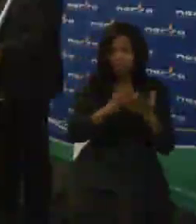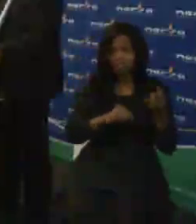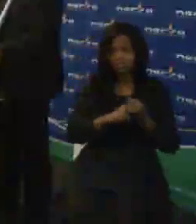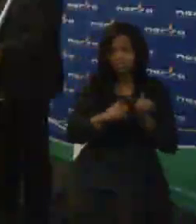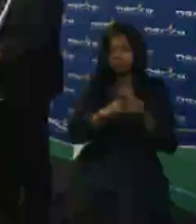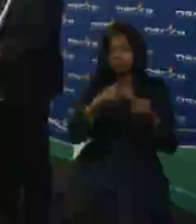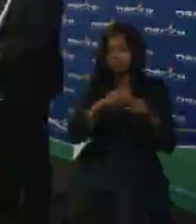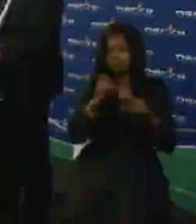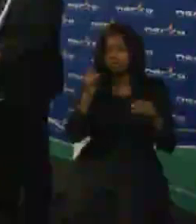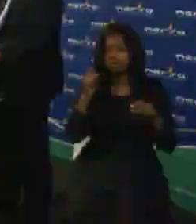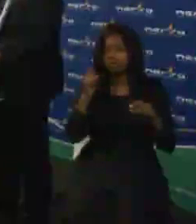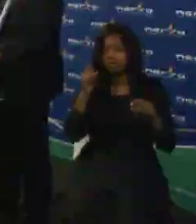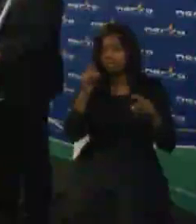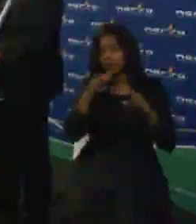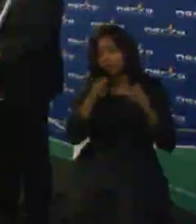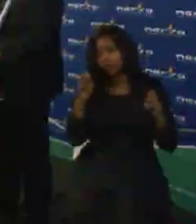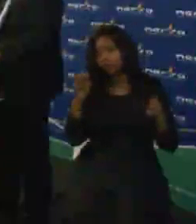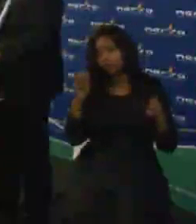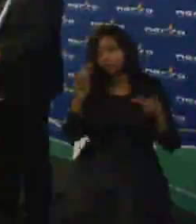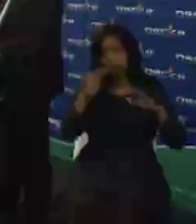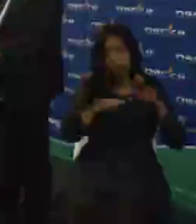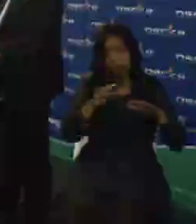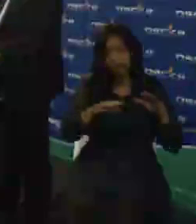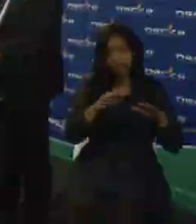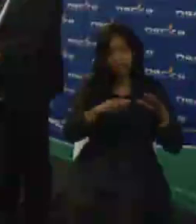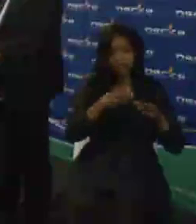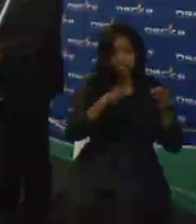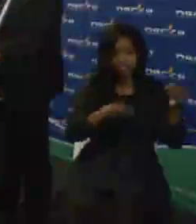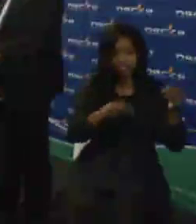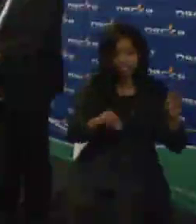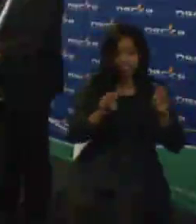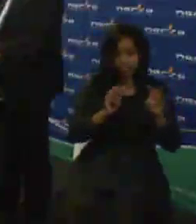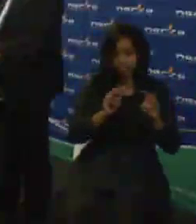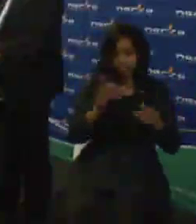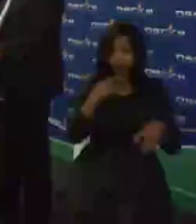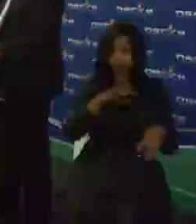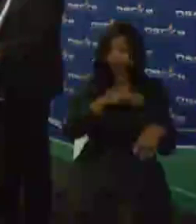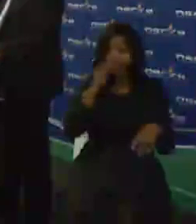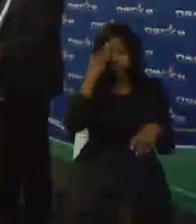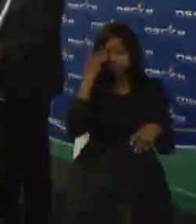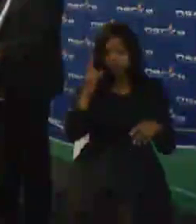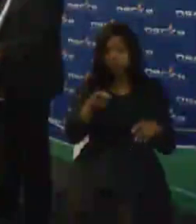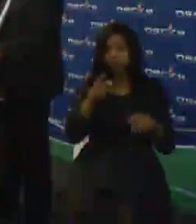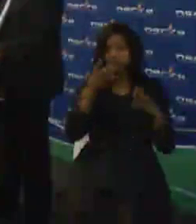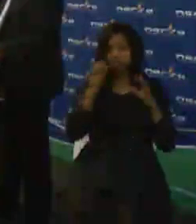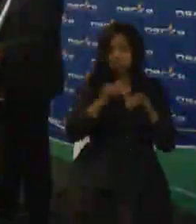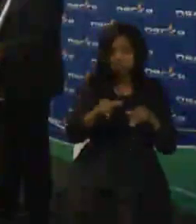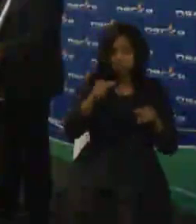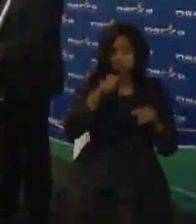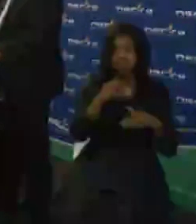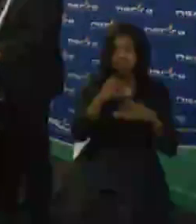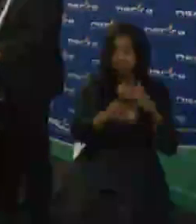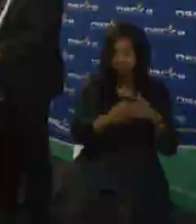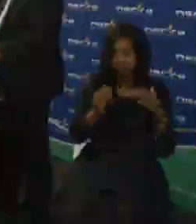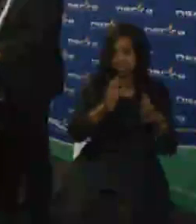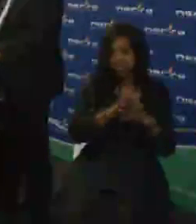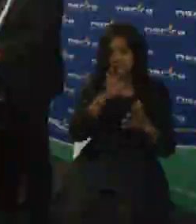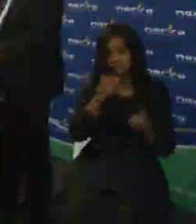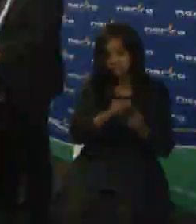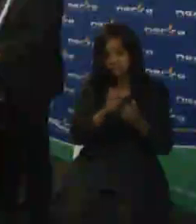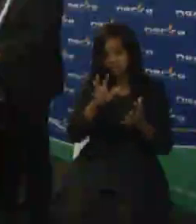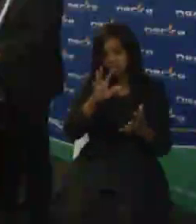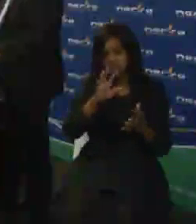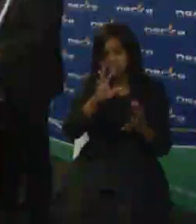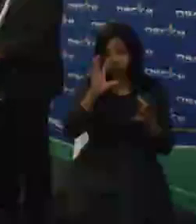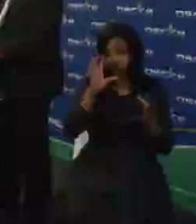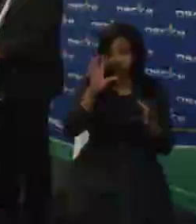especially from a balance sheet perspective. We know we have to wait those processes to unfold and conclude.